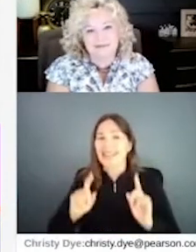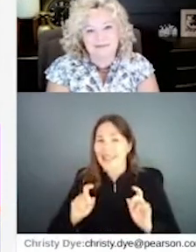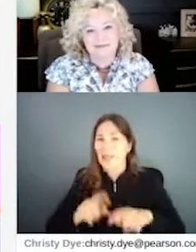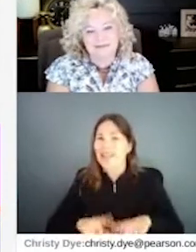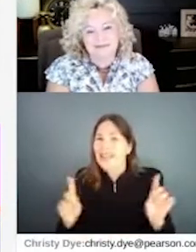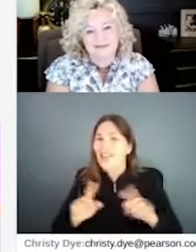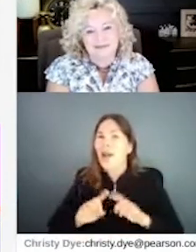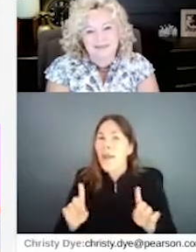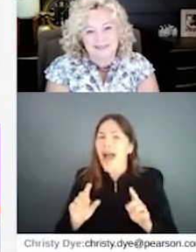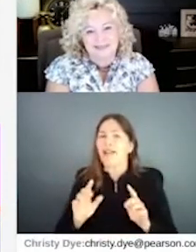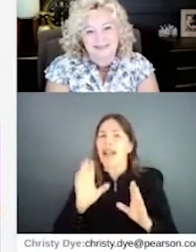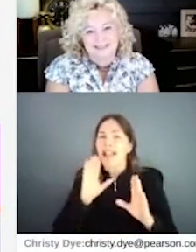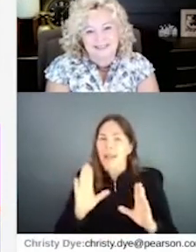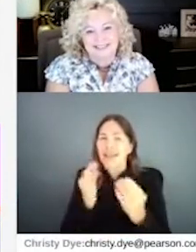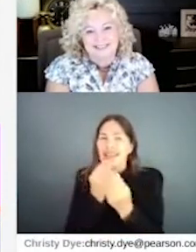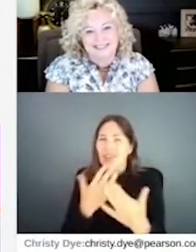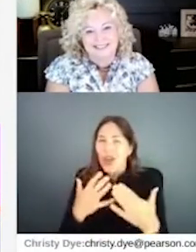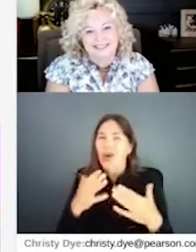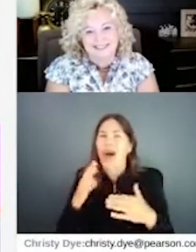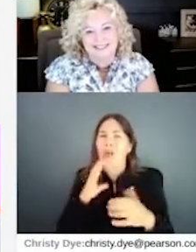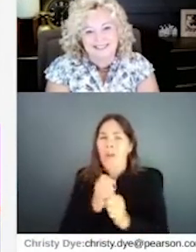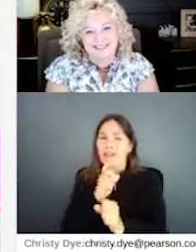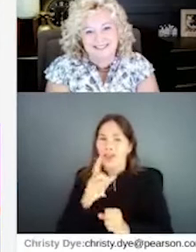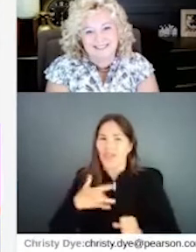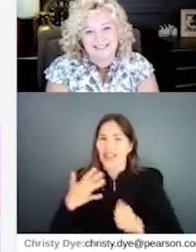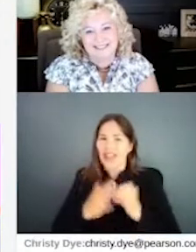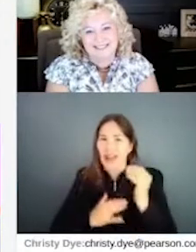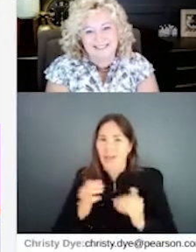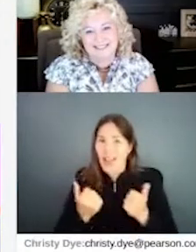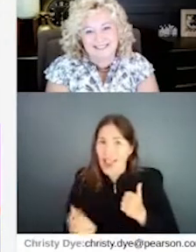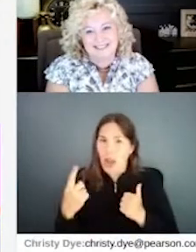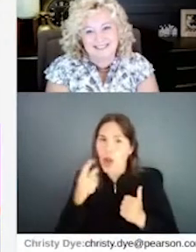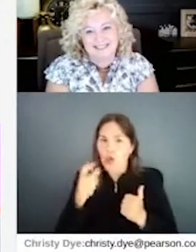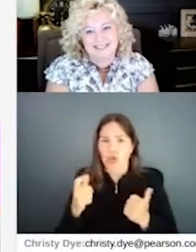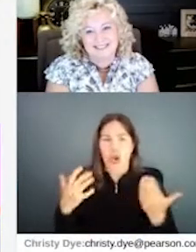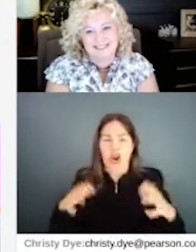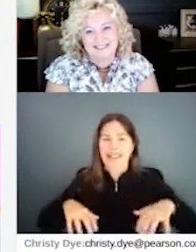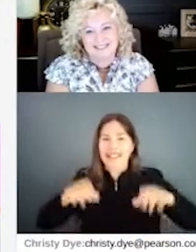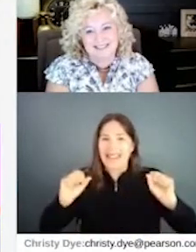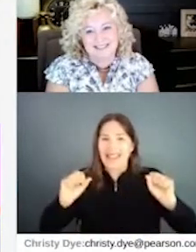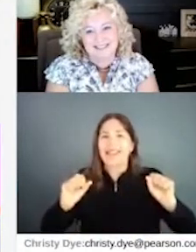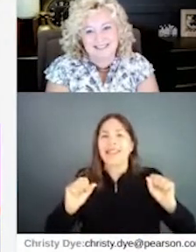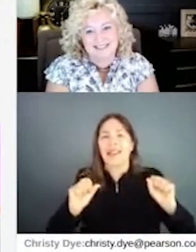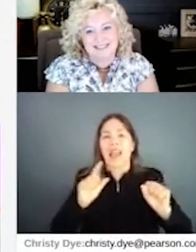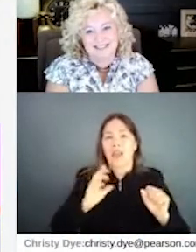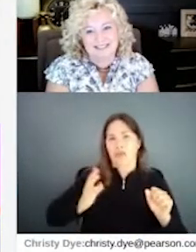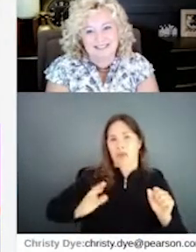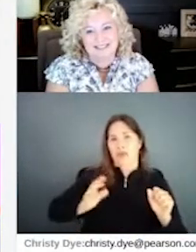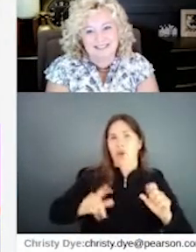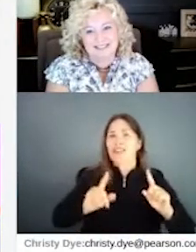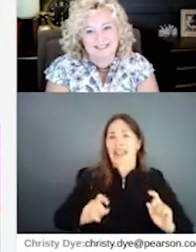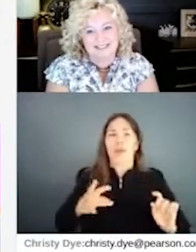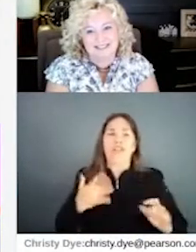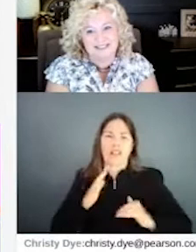in to help you feel a little bit more comfortable about the changes. First, let me say, anyone who has taken one of the LIDA exams will feel at home